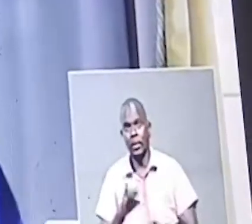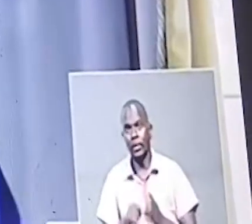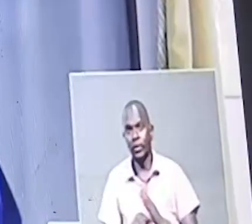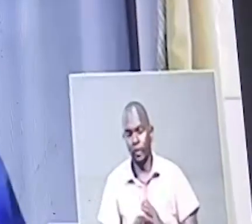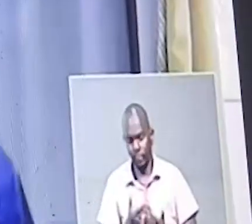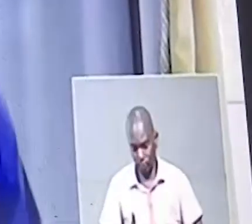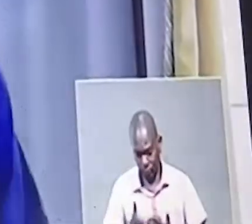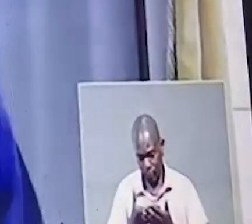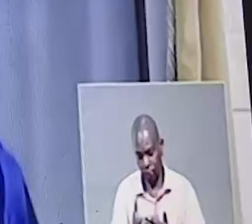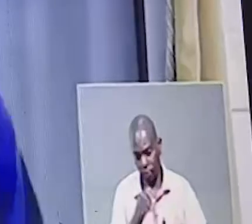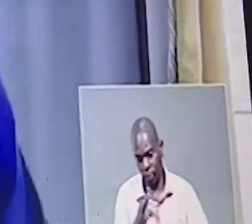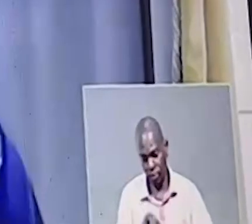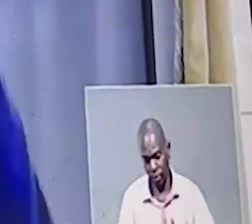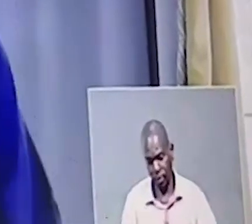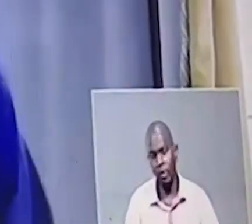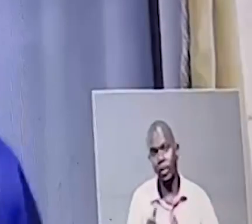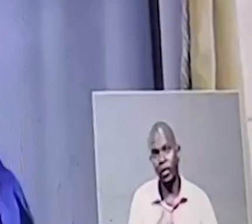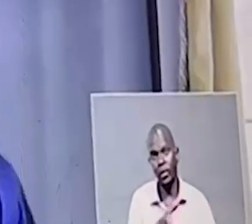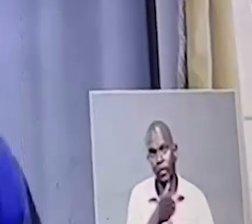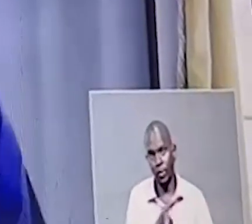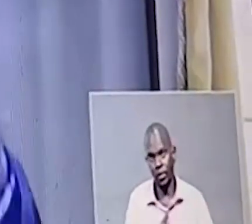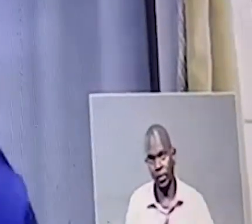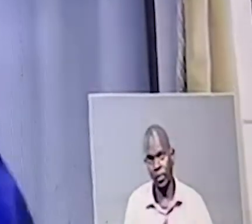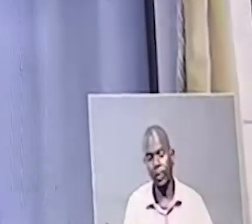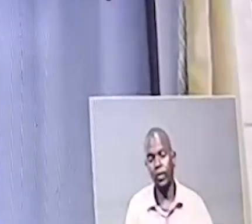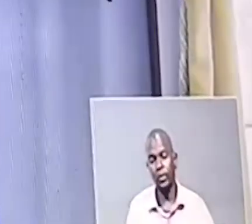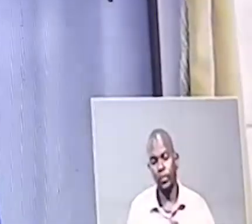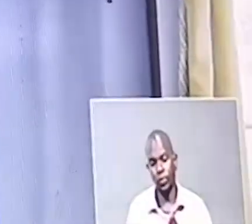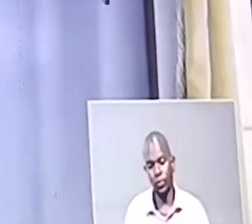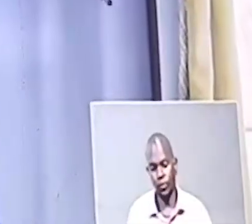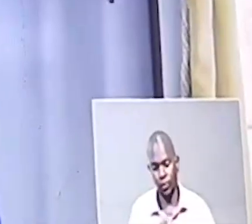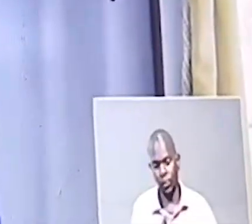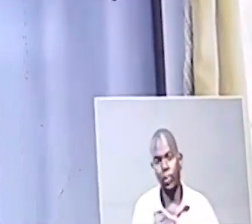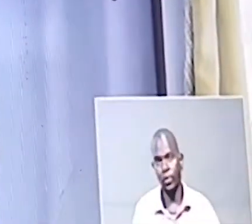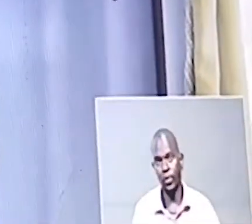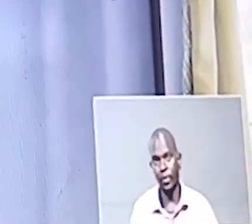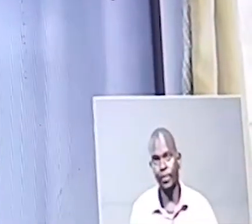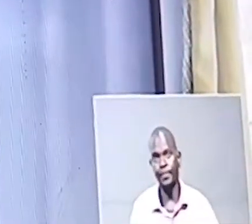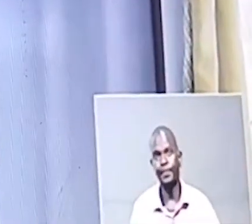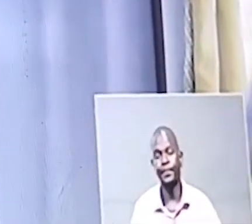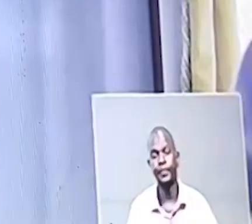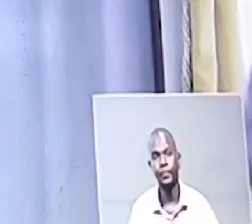your concern, and then I guide how we are going to address your concern. Yeah.